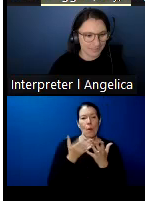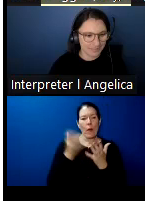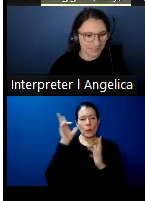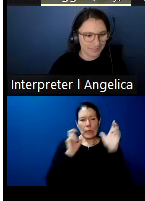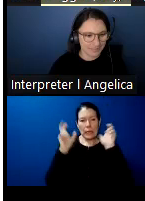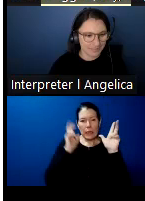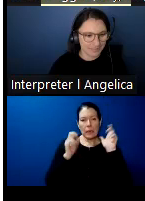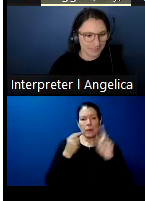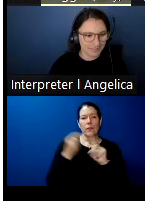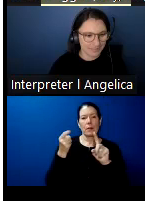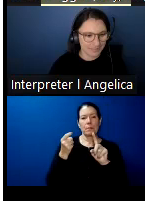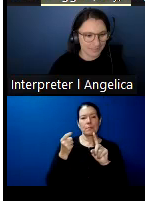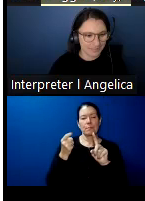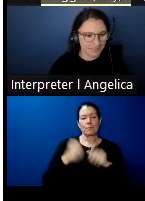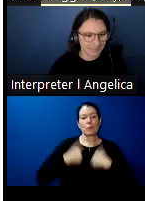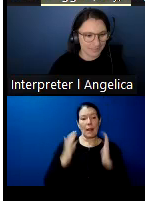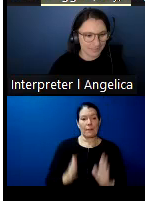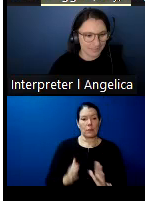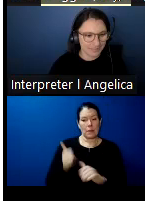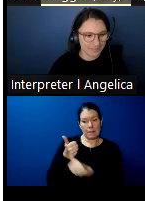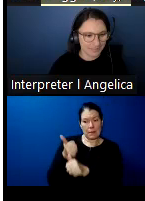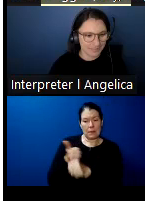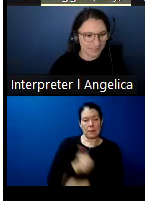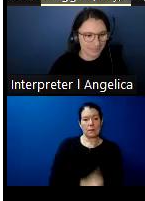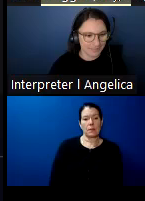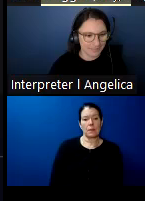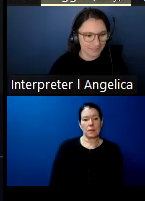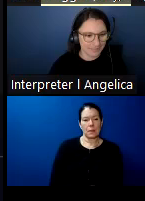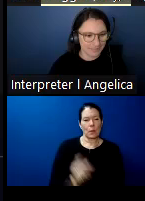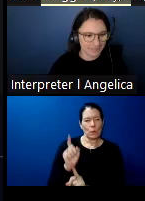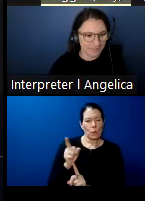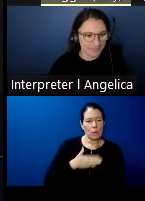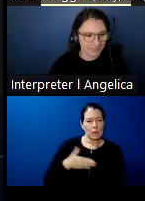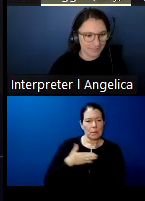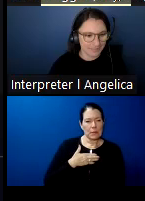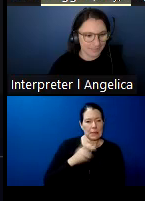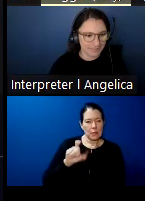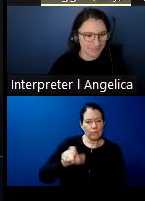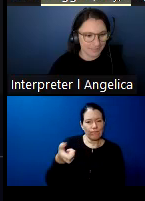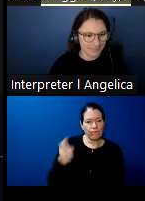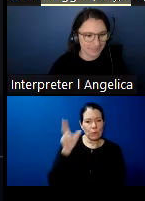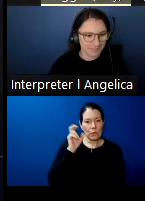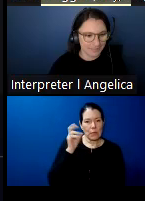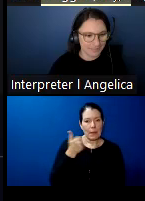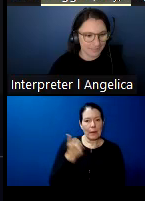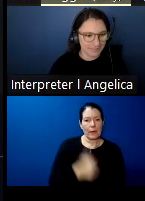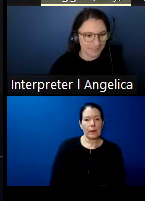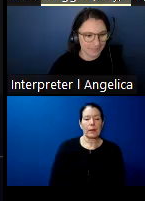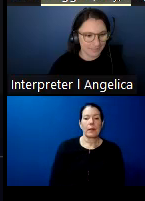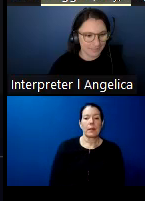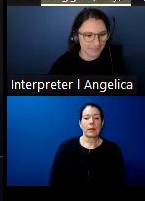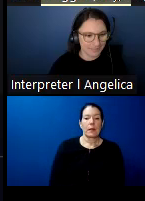hear from the survivors. I'm gonna take 1 minute here, turn up my volume.